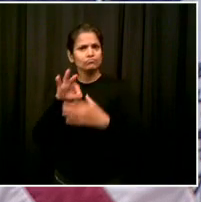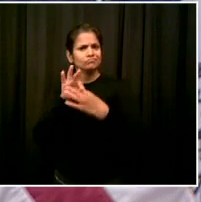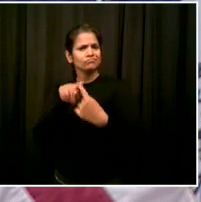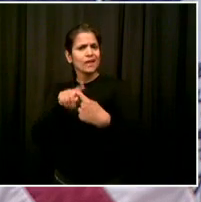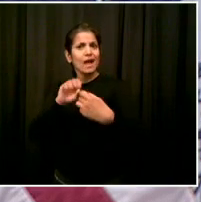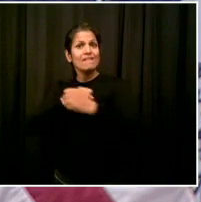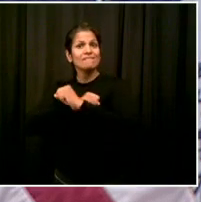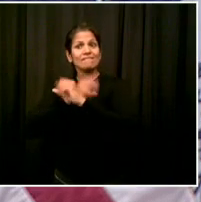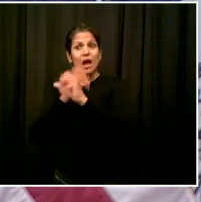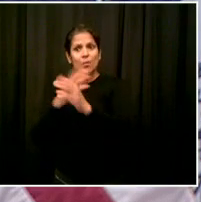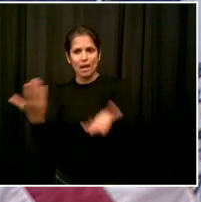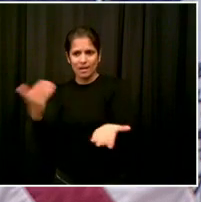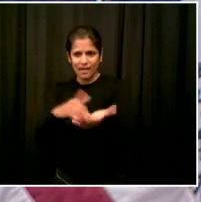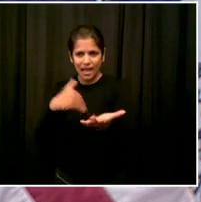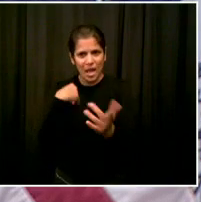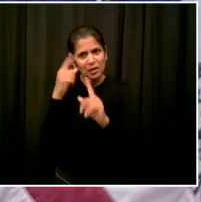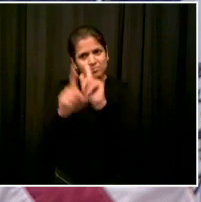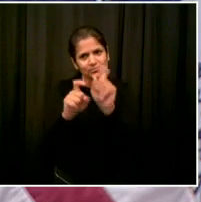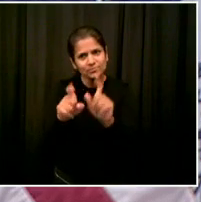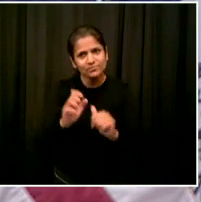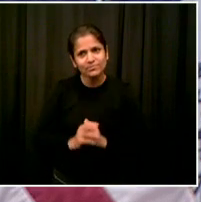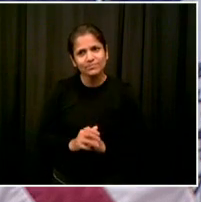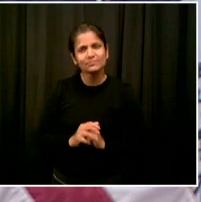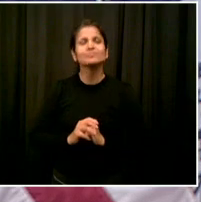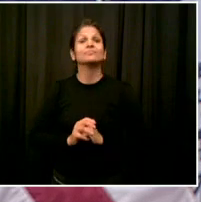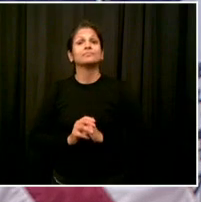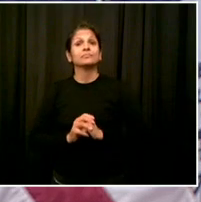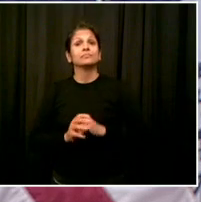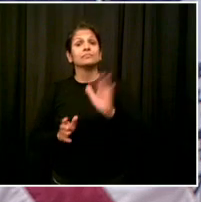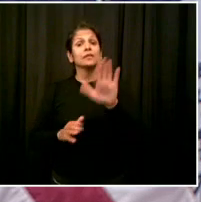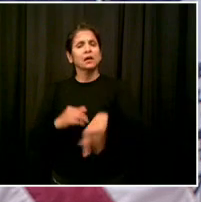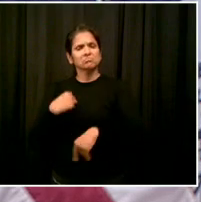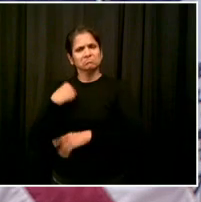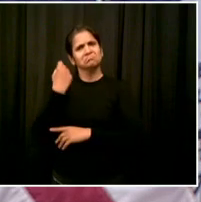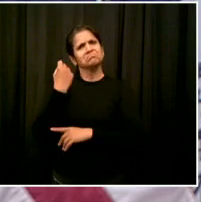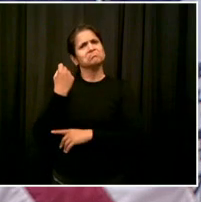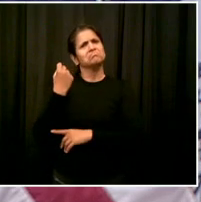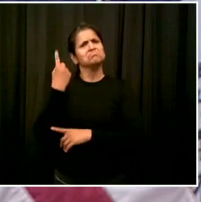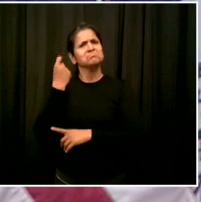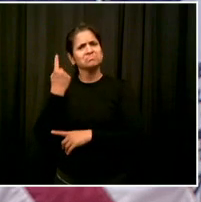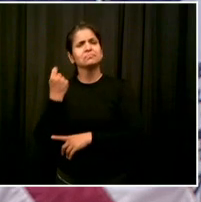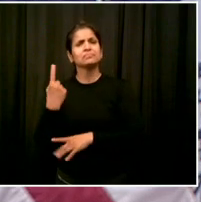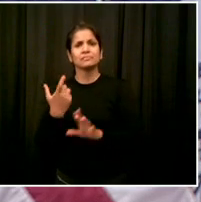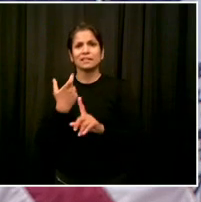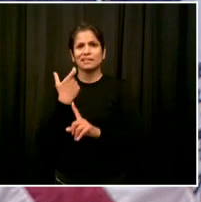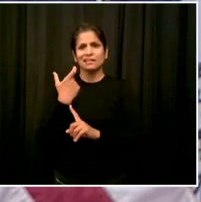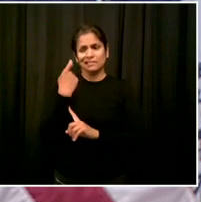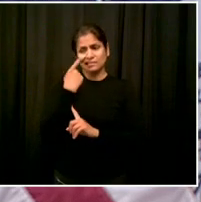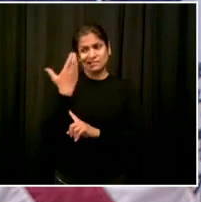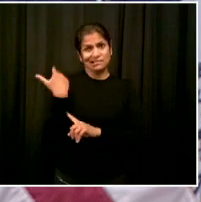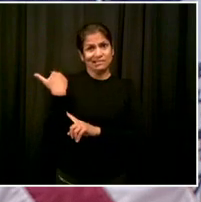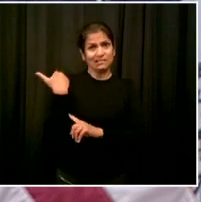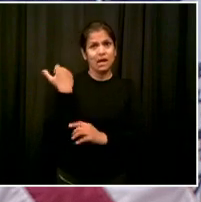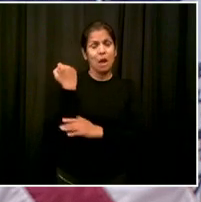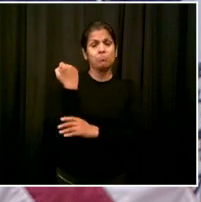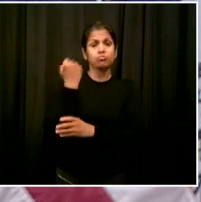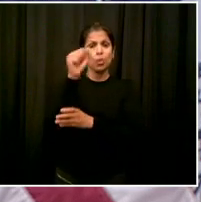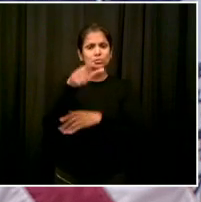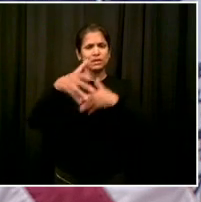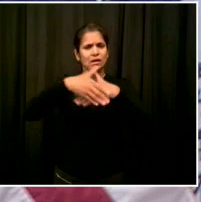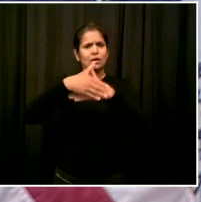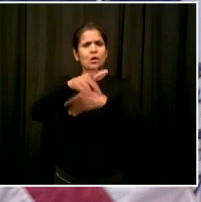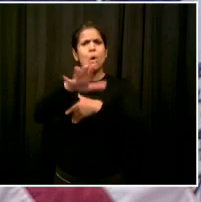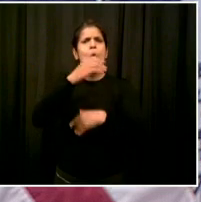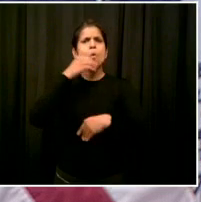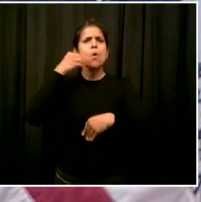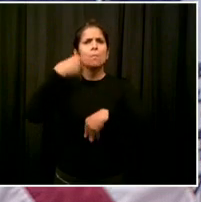Gracie Mansion, honking their horns in protest over the fireworks yesterday. Can you say if that influenced your decision at all today? Not in the least. Obviously,